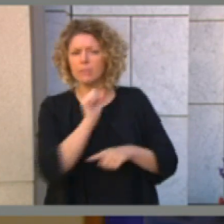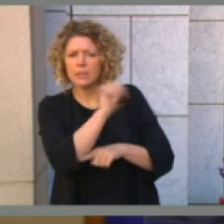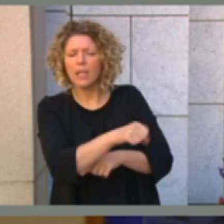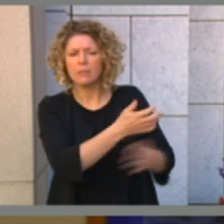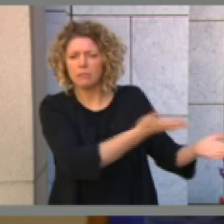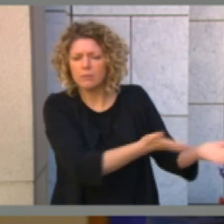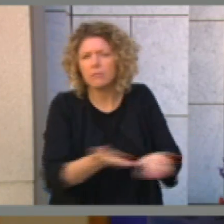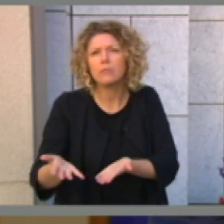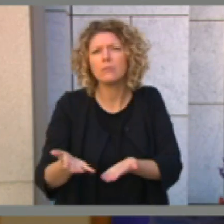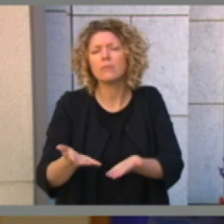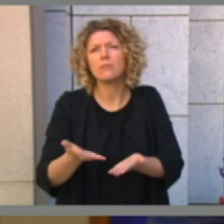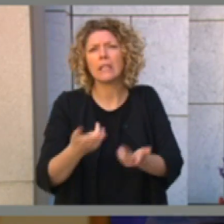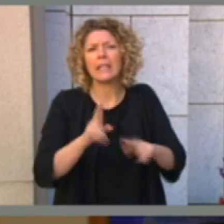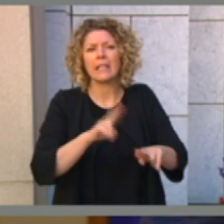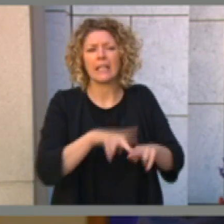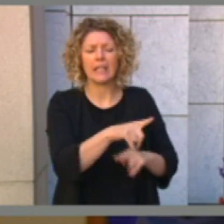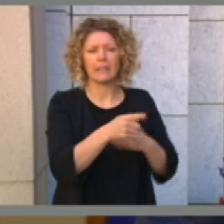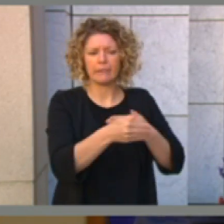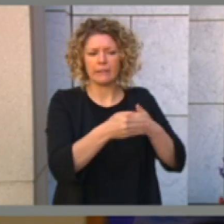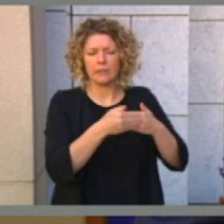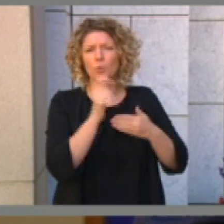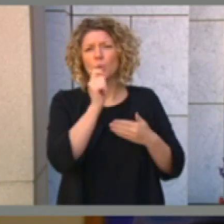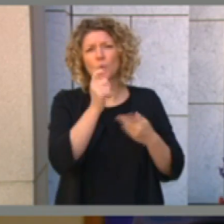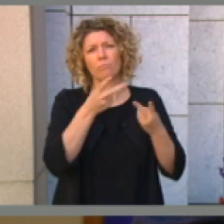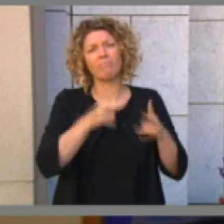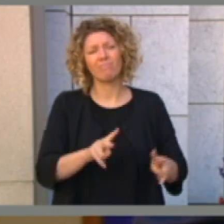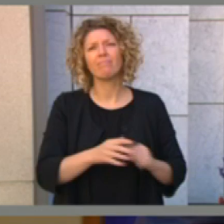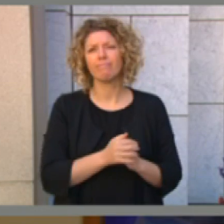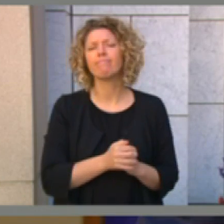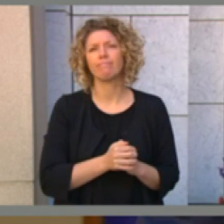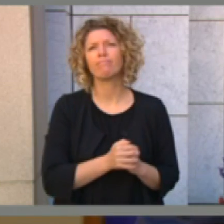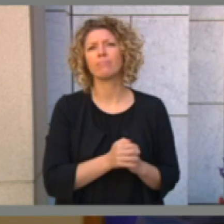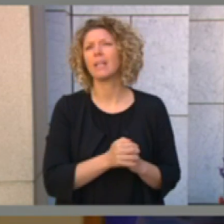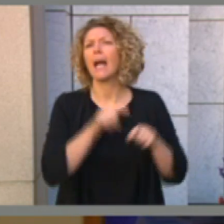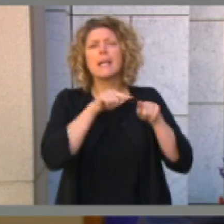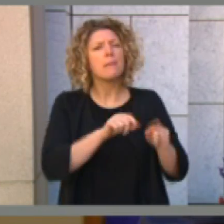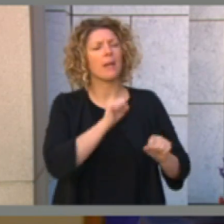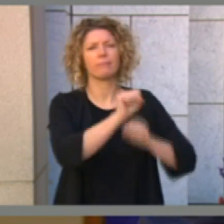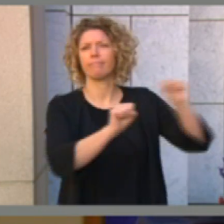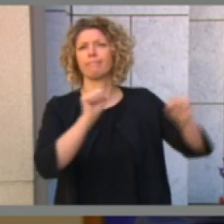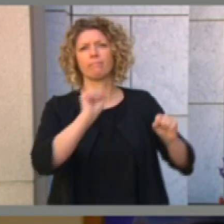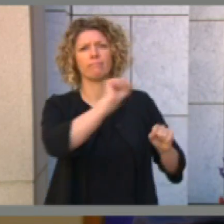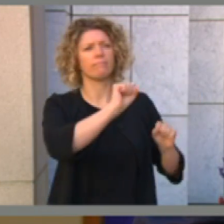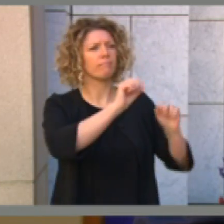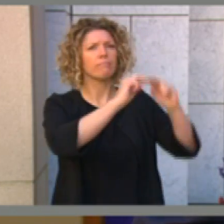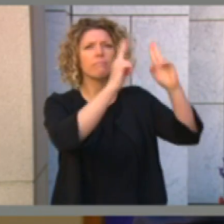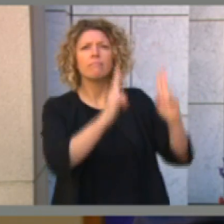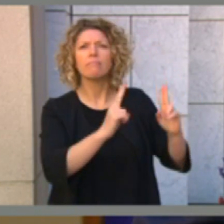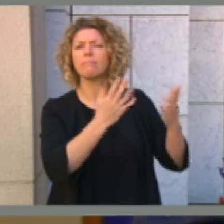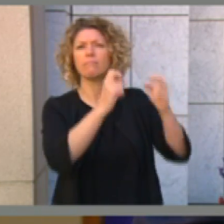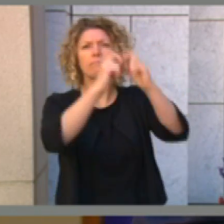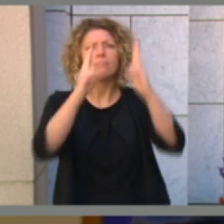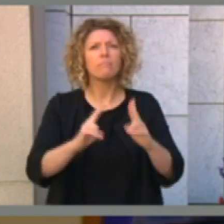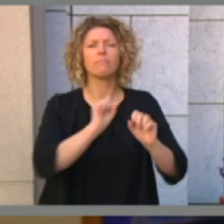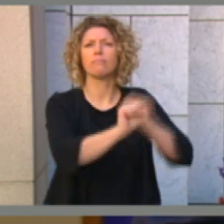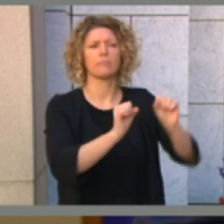the situation that that resident finds themselves in. Those rules will have to be done on a facility-by-facility basis, and